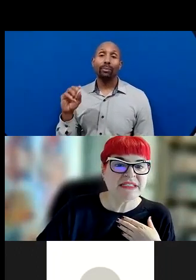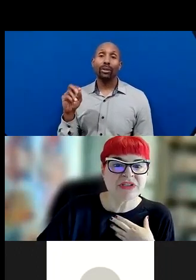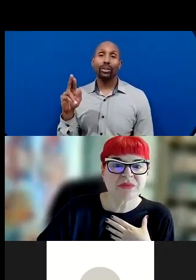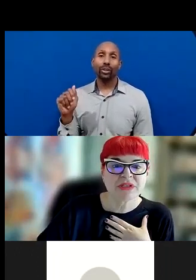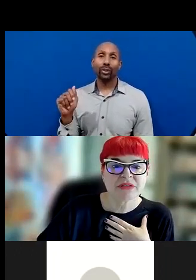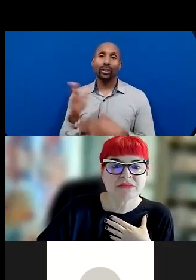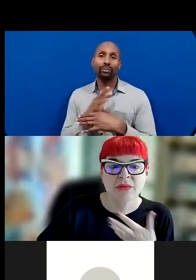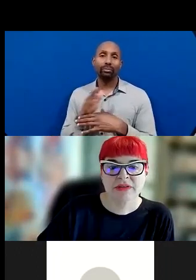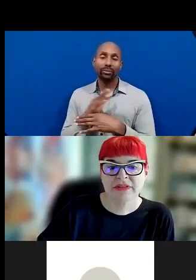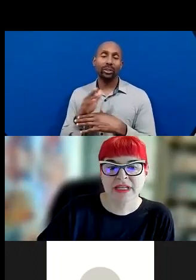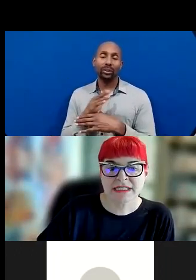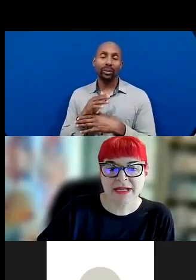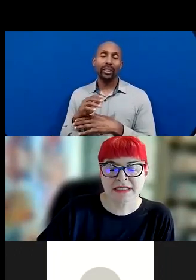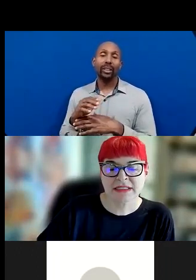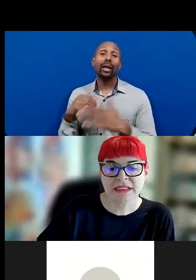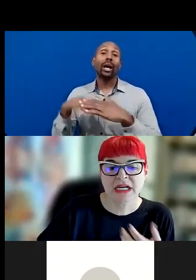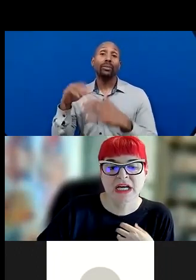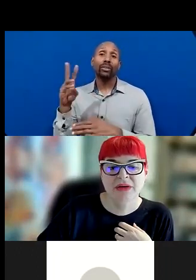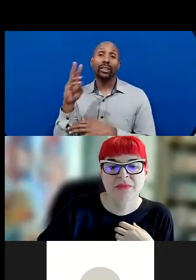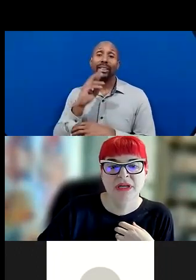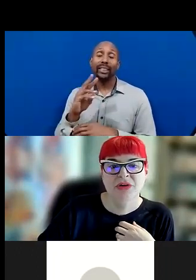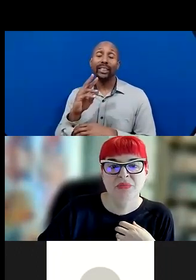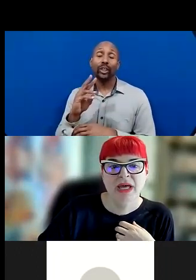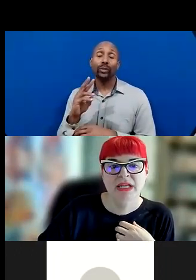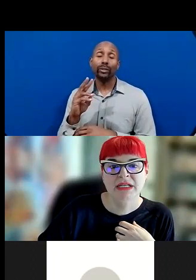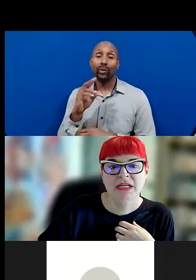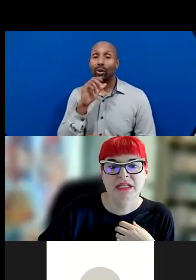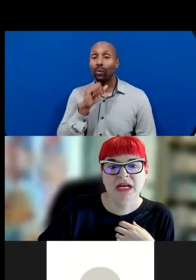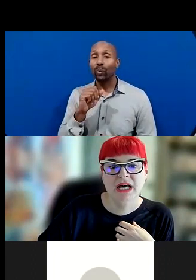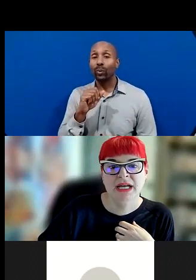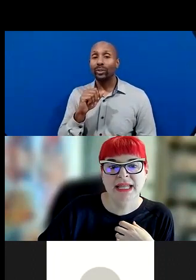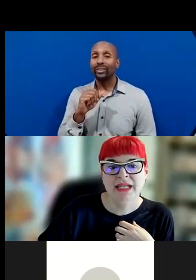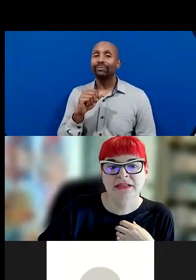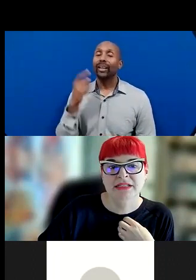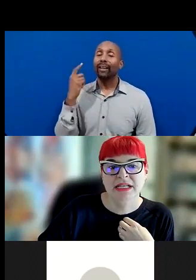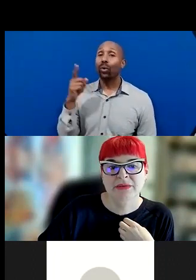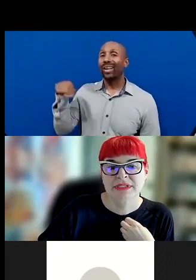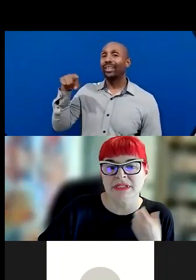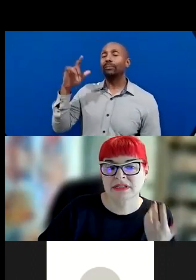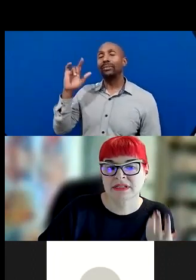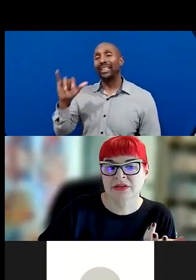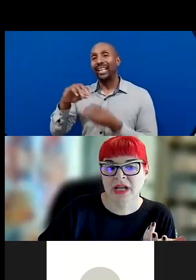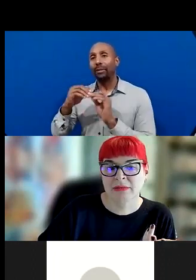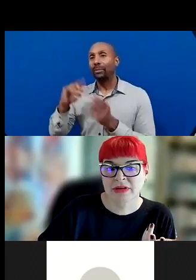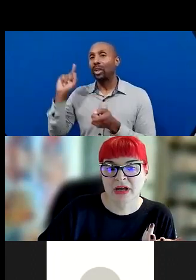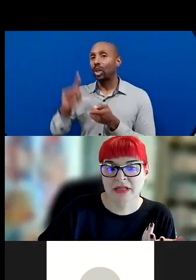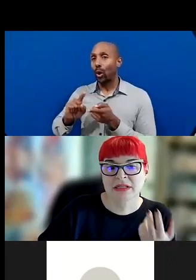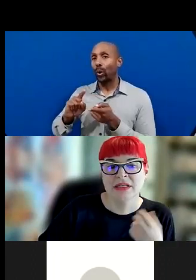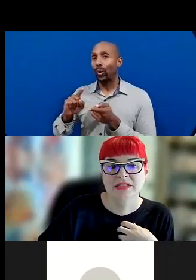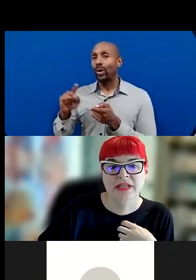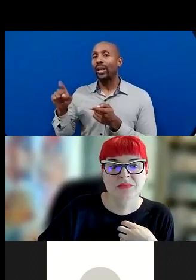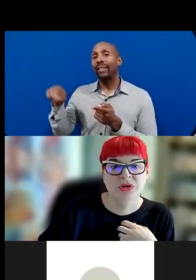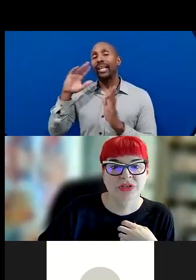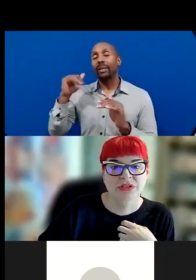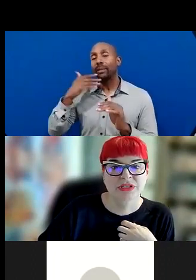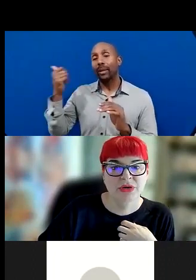These numbers were lower than they expected, but again, the study was conducted during Omicron, so